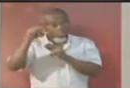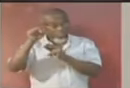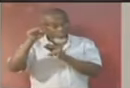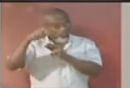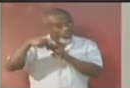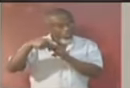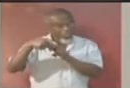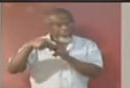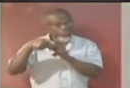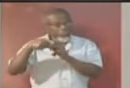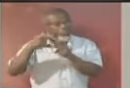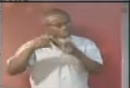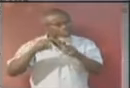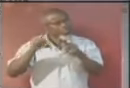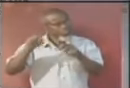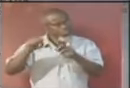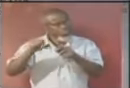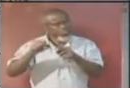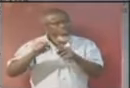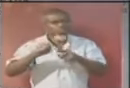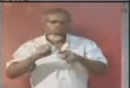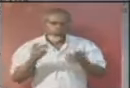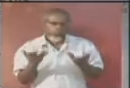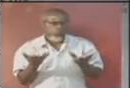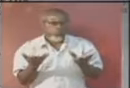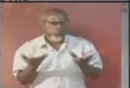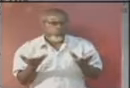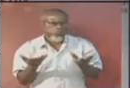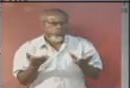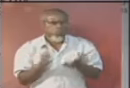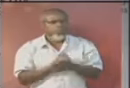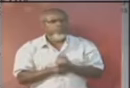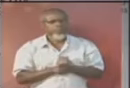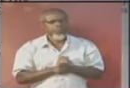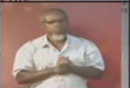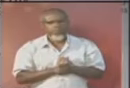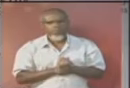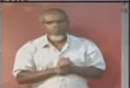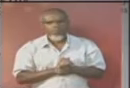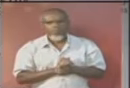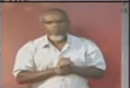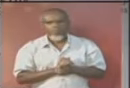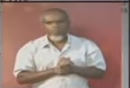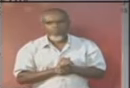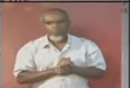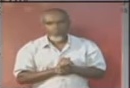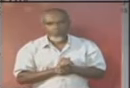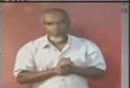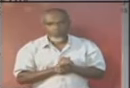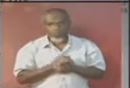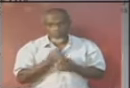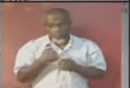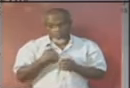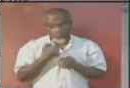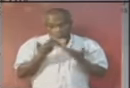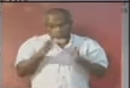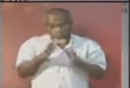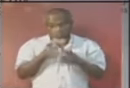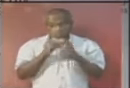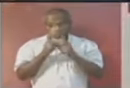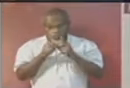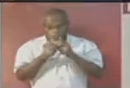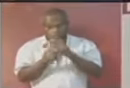don't have anything else to add. Yeah, so in terms of your first question, I had spoken to the CEO of the Southwest Regional Health Authority this